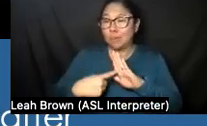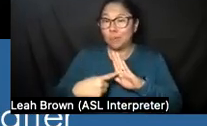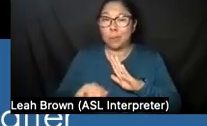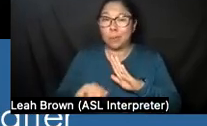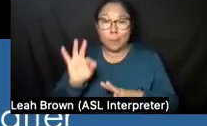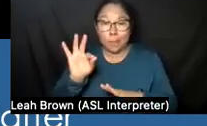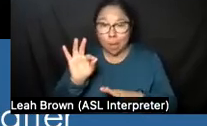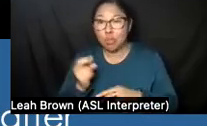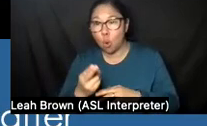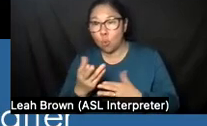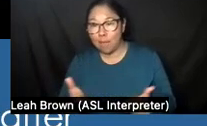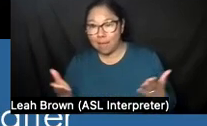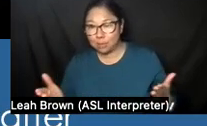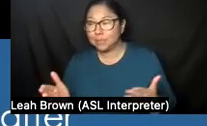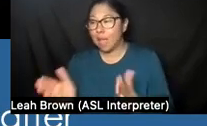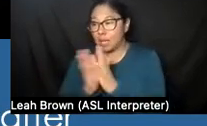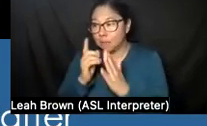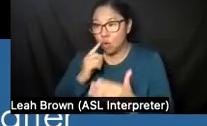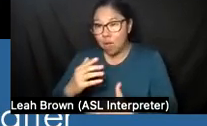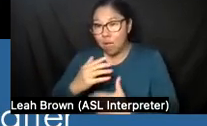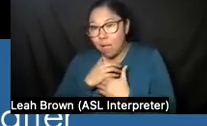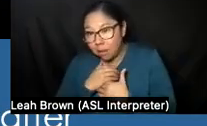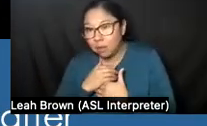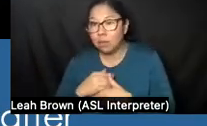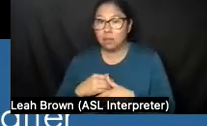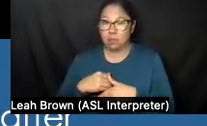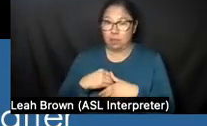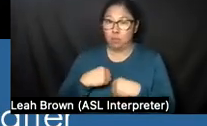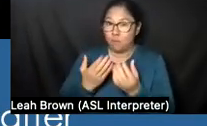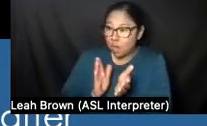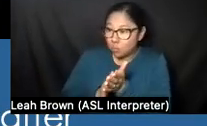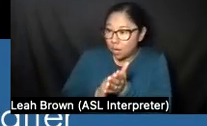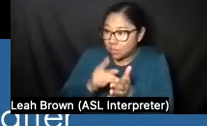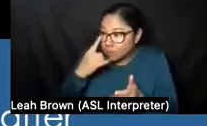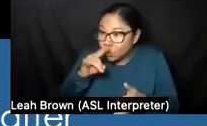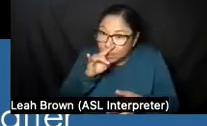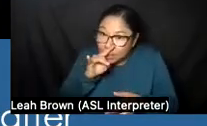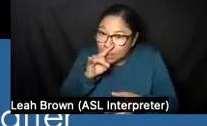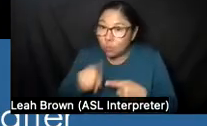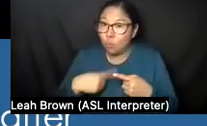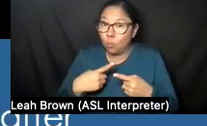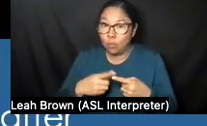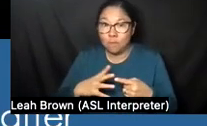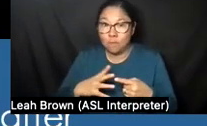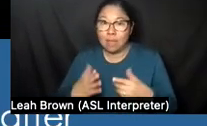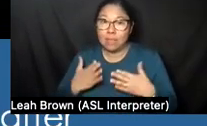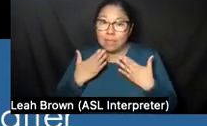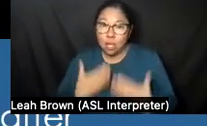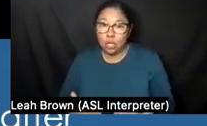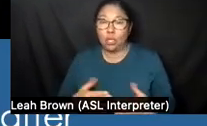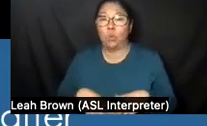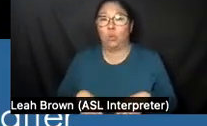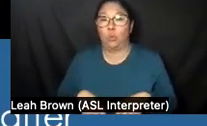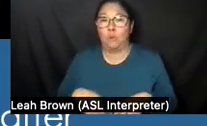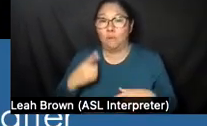ask them for a hug. Provide praise to your child once they are calm. Thank you for having a calm body. Validate your child's feelings and